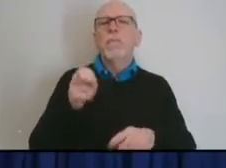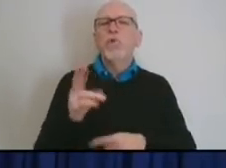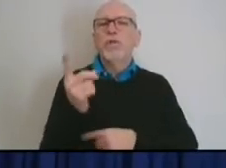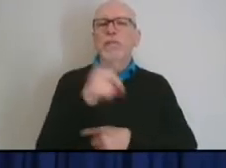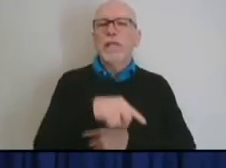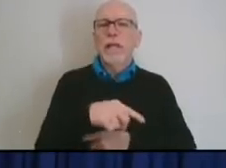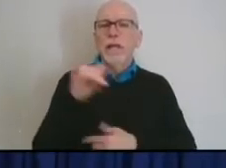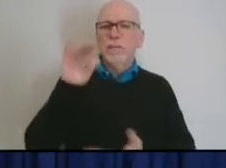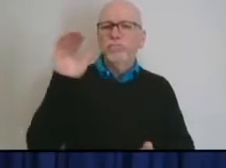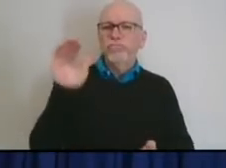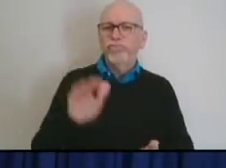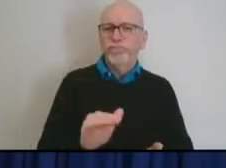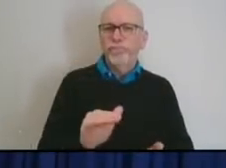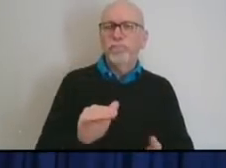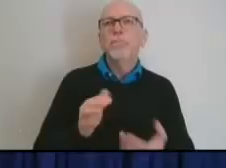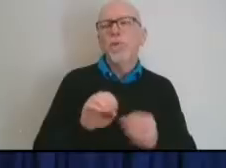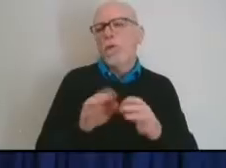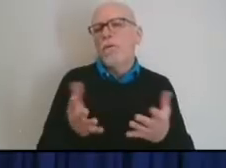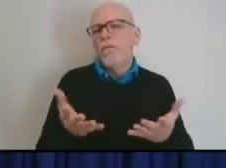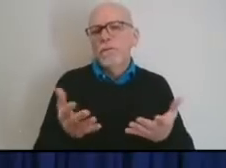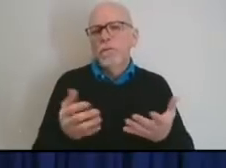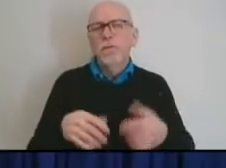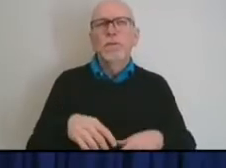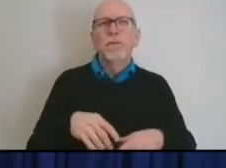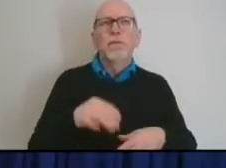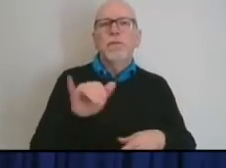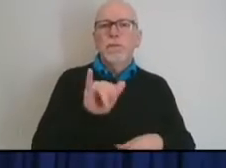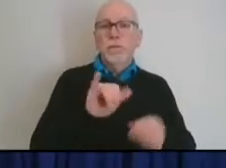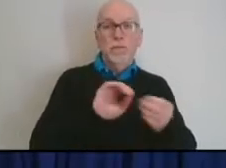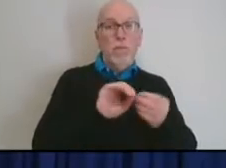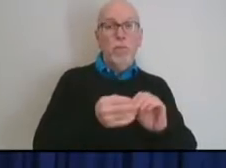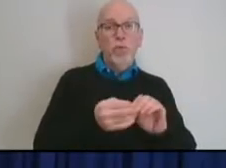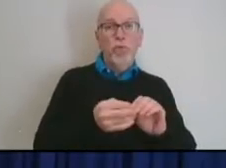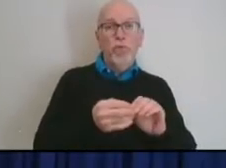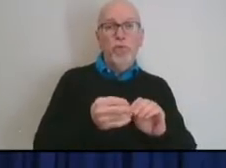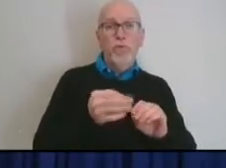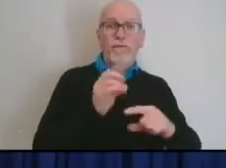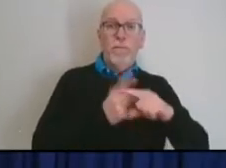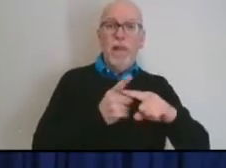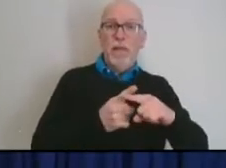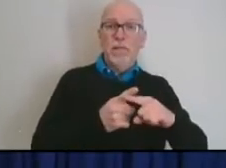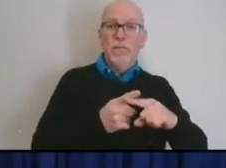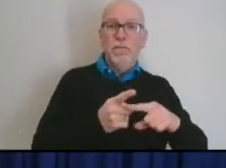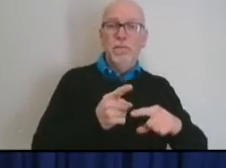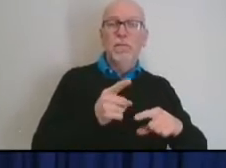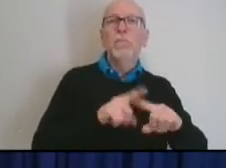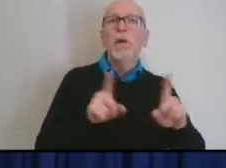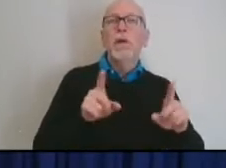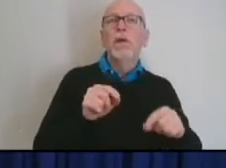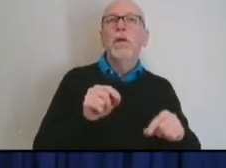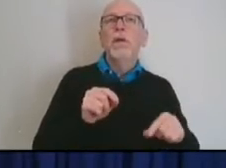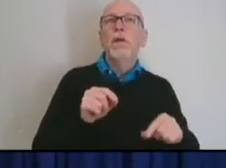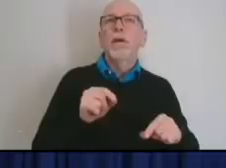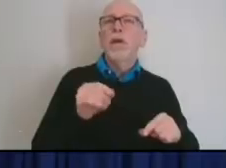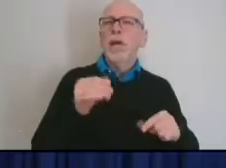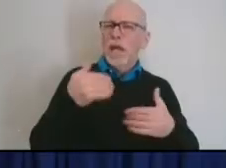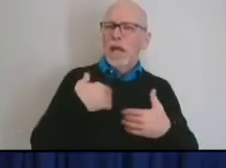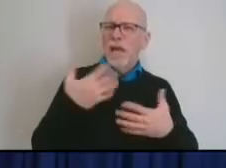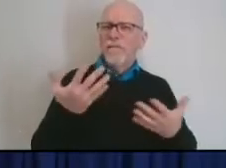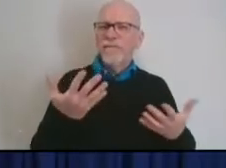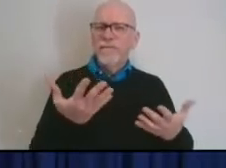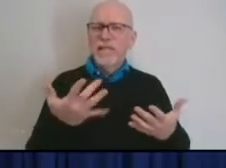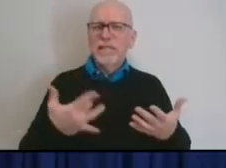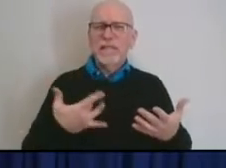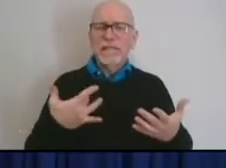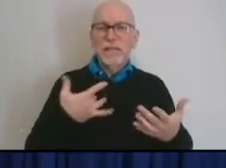has gone down, obviously, as has the number of positives. Yeah. But what is there sort of a sense of, are